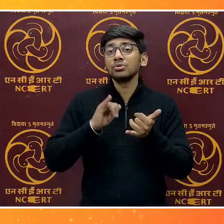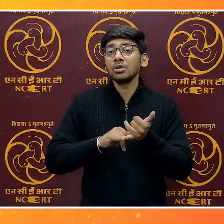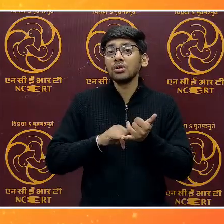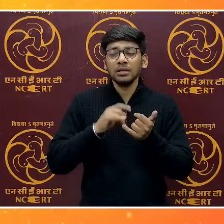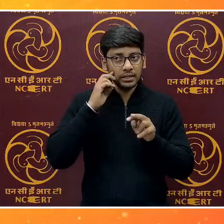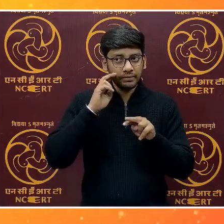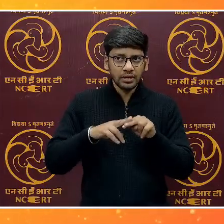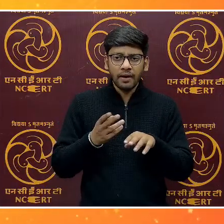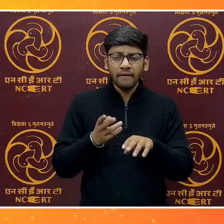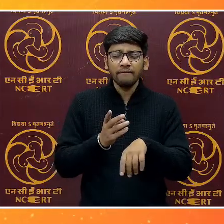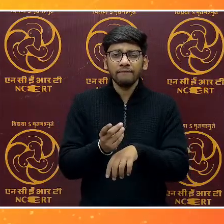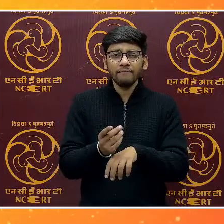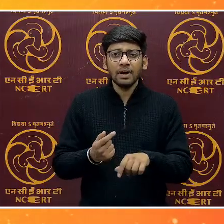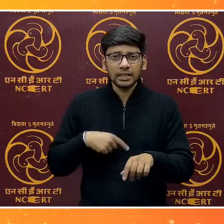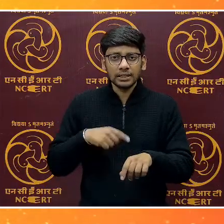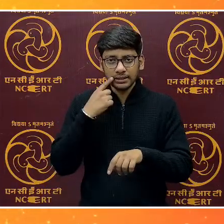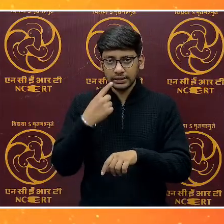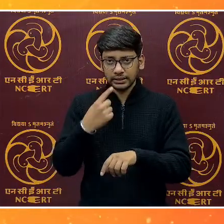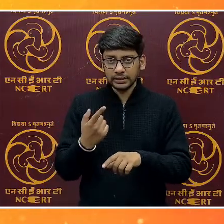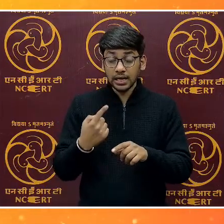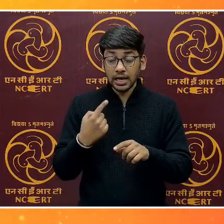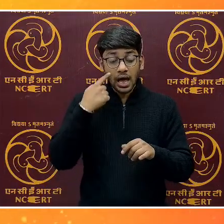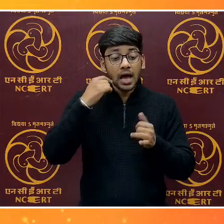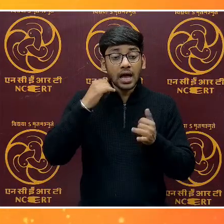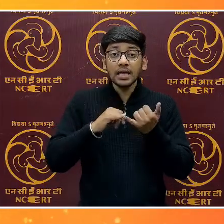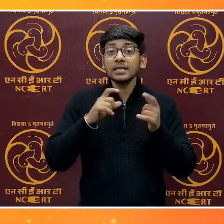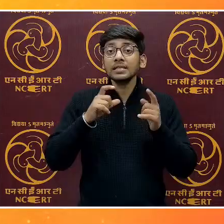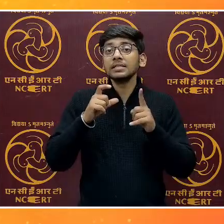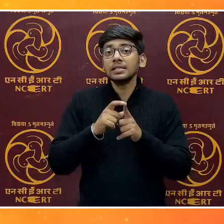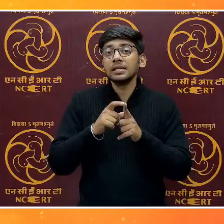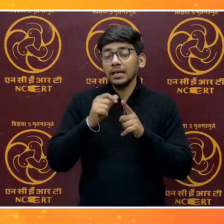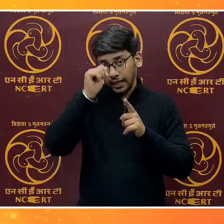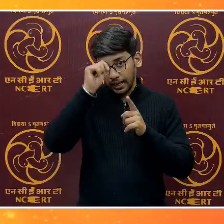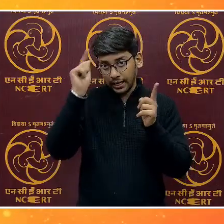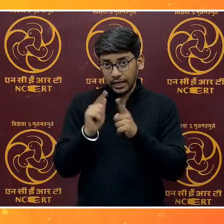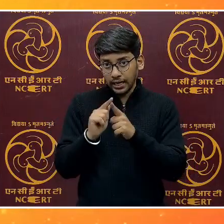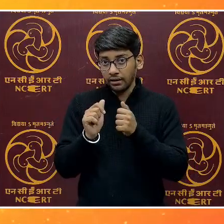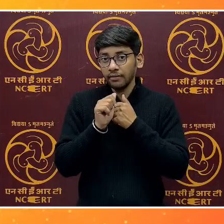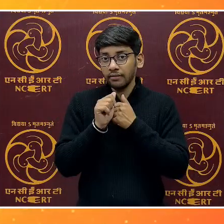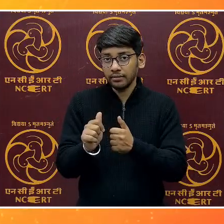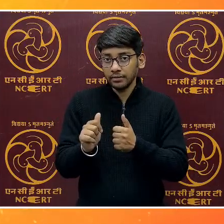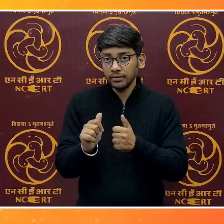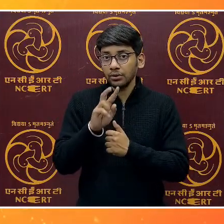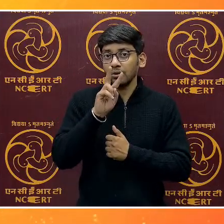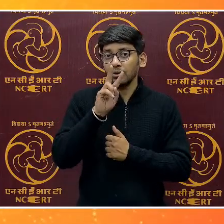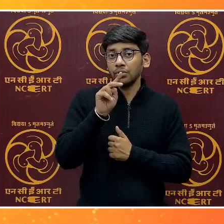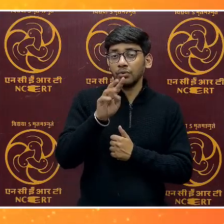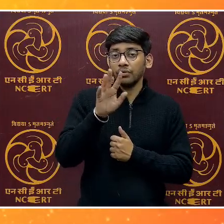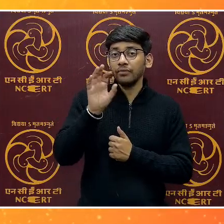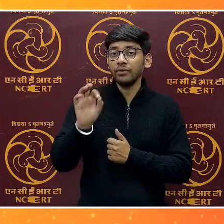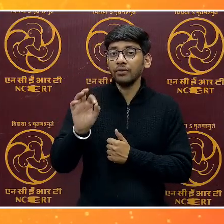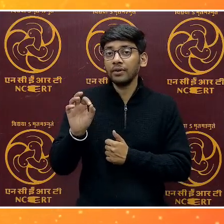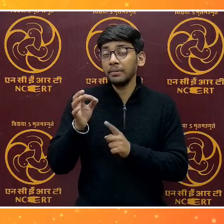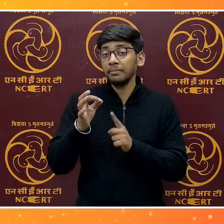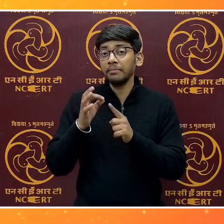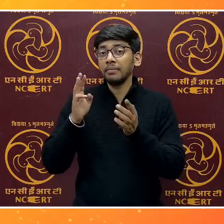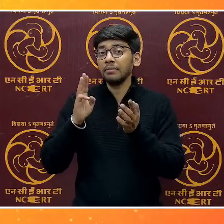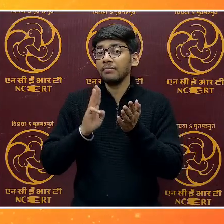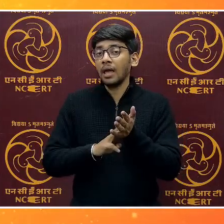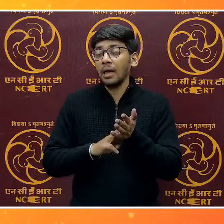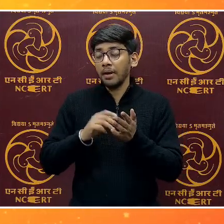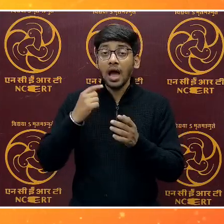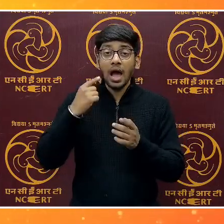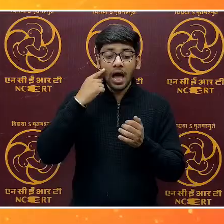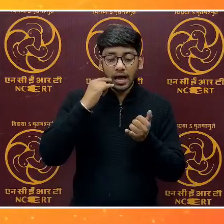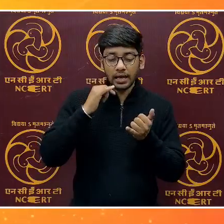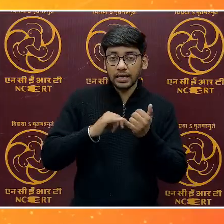a quick information, we are following IST. So right now, it is 2:50 p.m. Indian Standard Time,